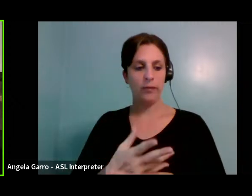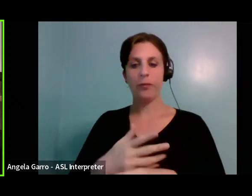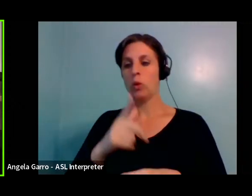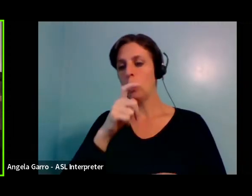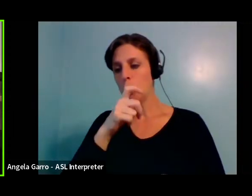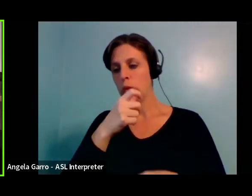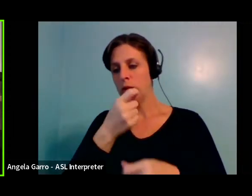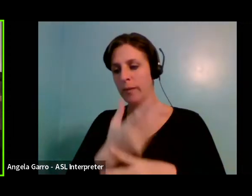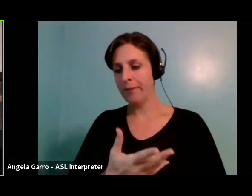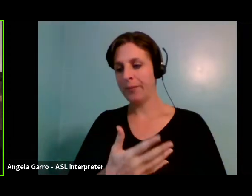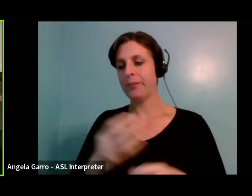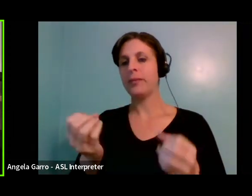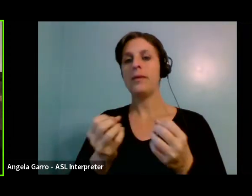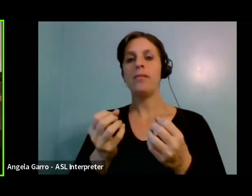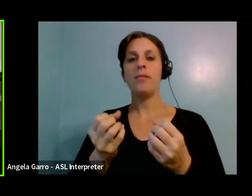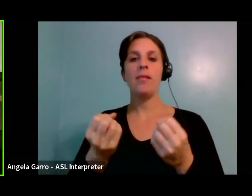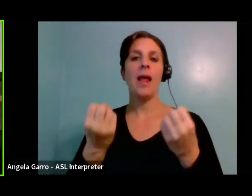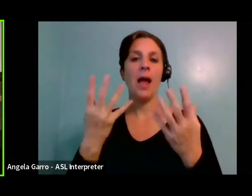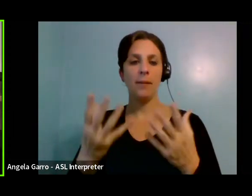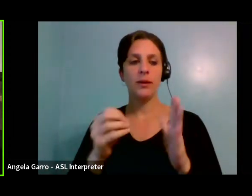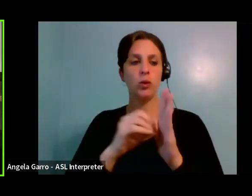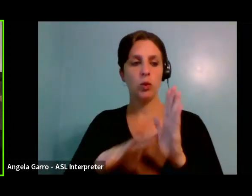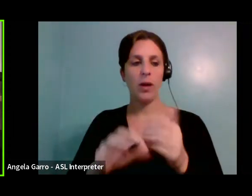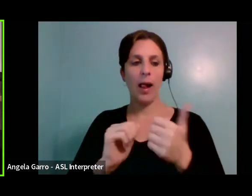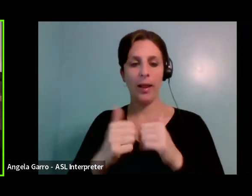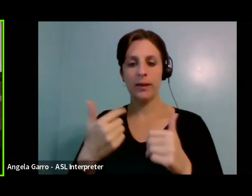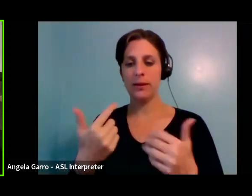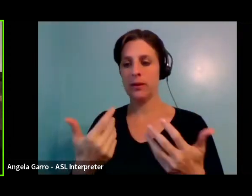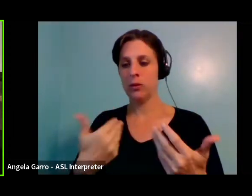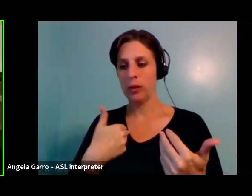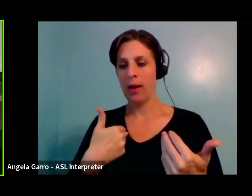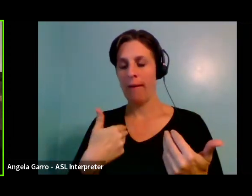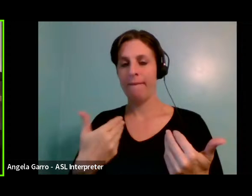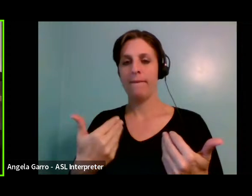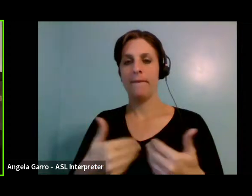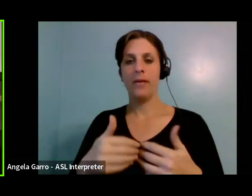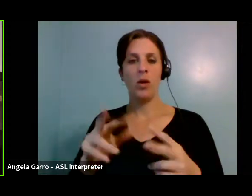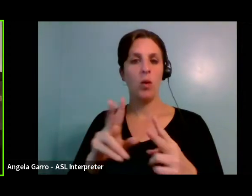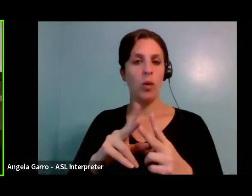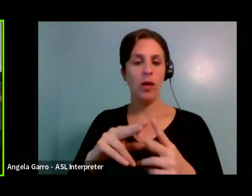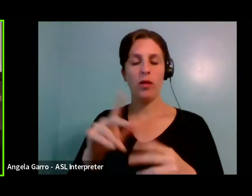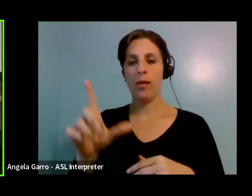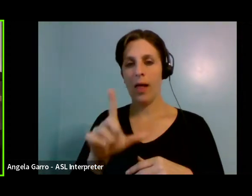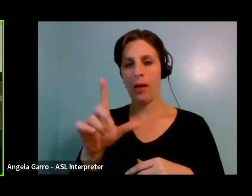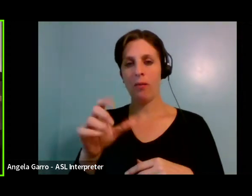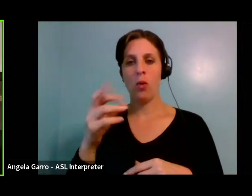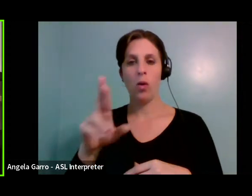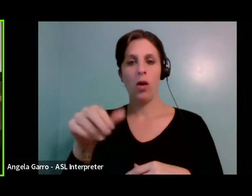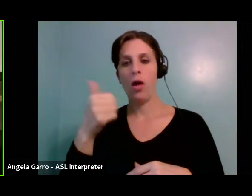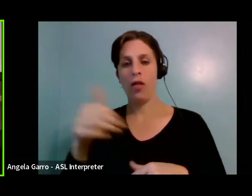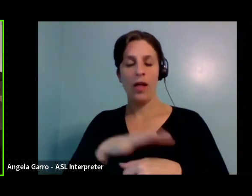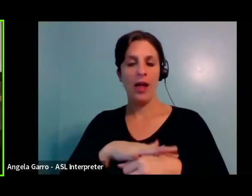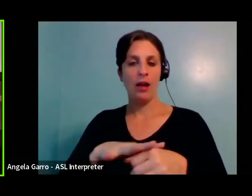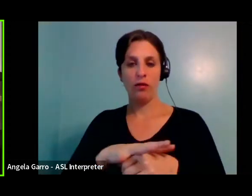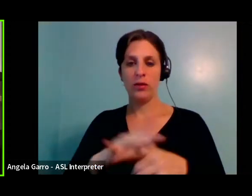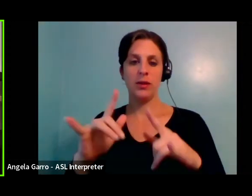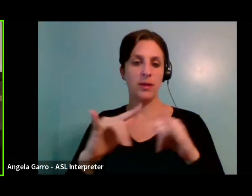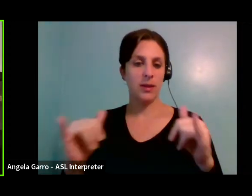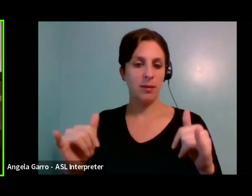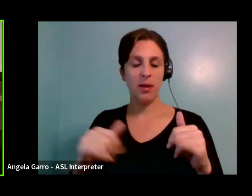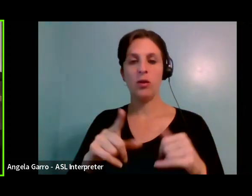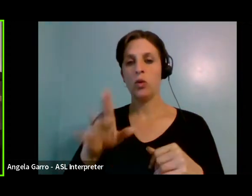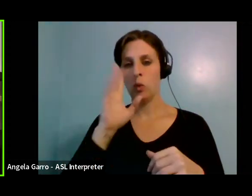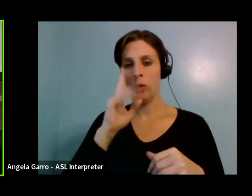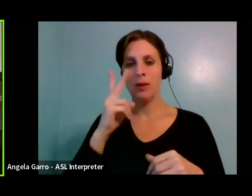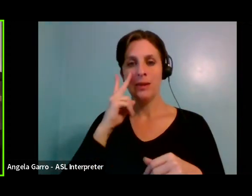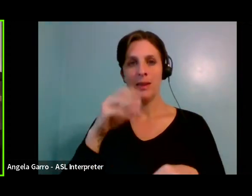supervises, how many student athletes we have in whether it's the library or other areas at one time. And you'll see